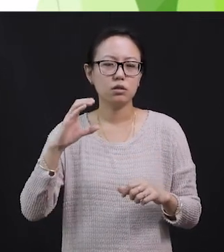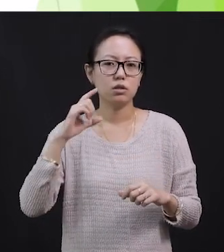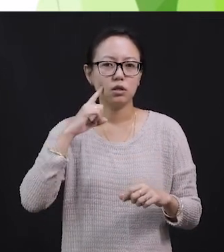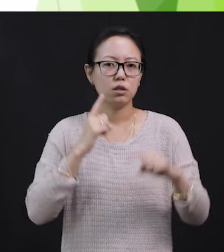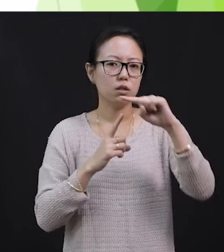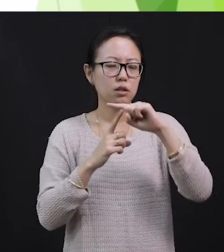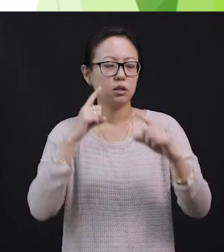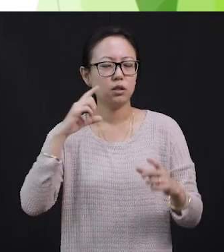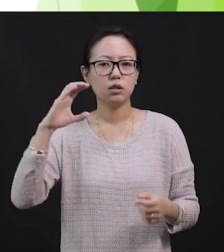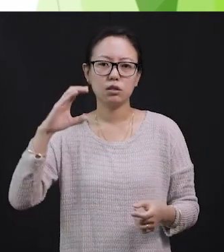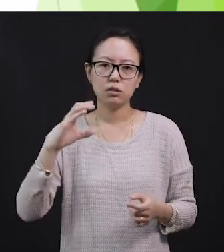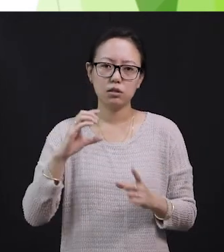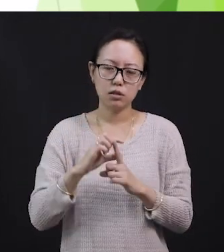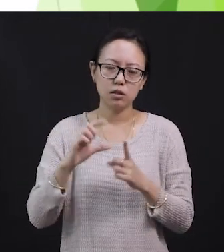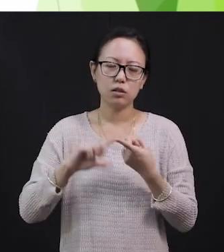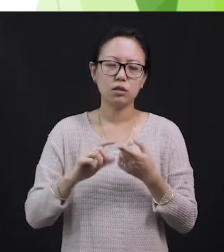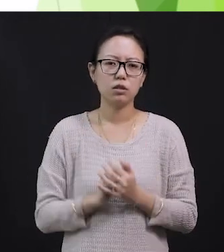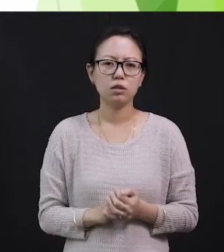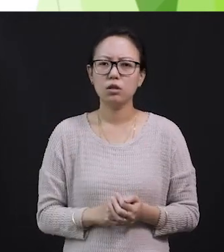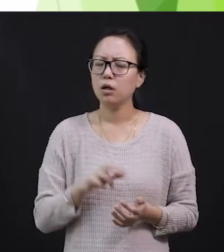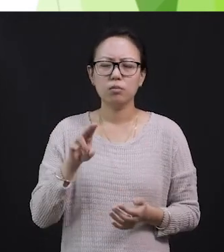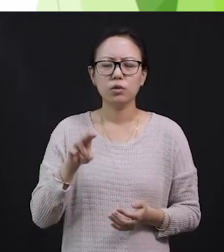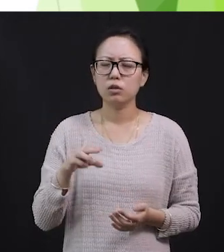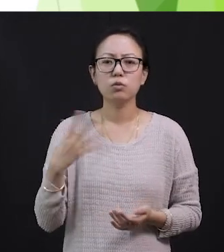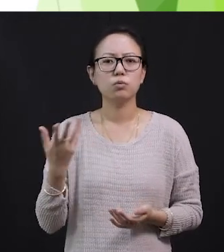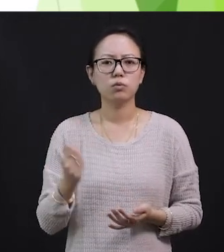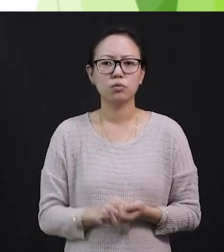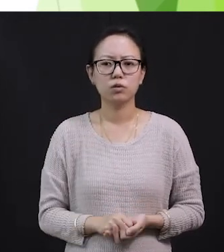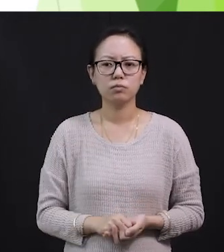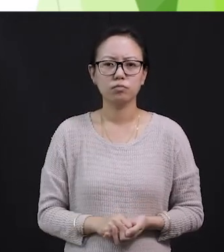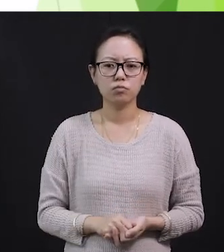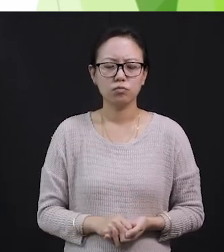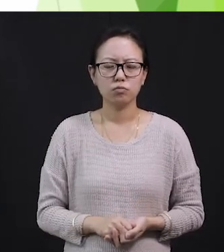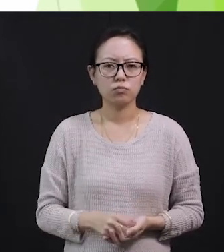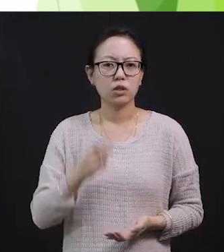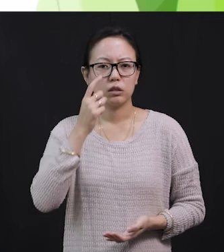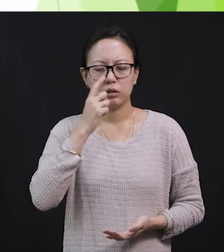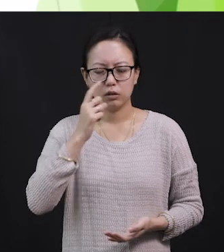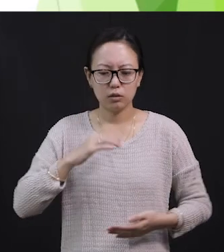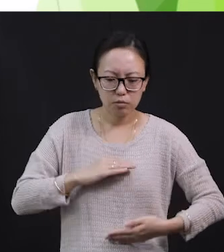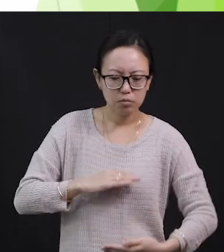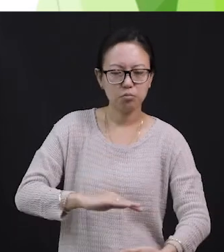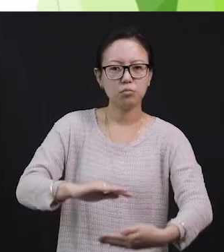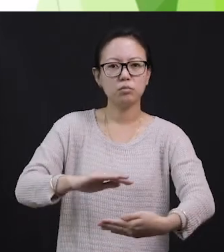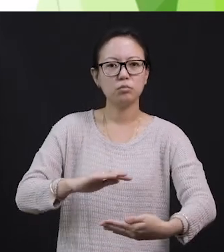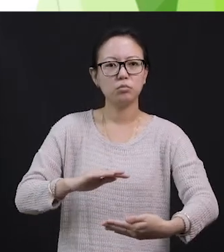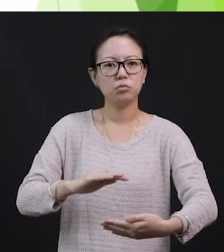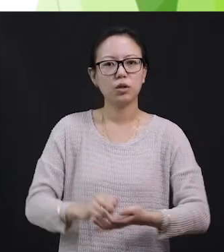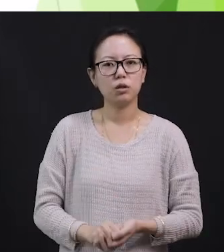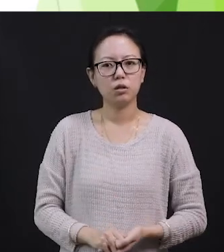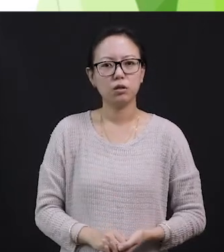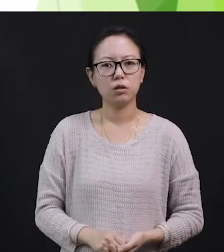do not let the female child come into the world. Either they are